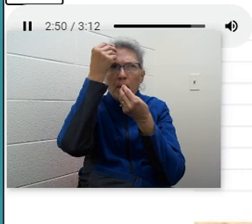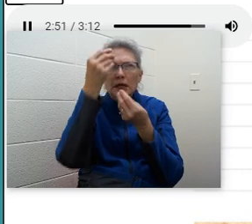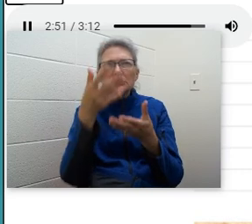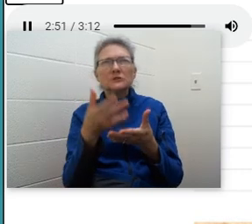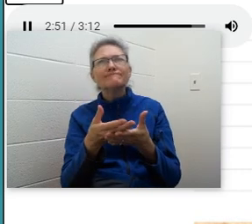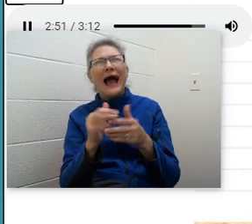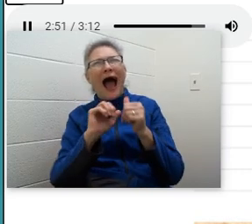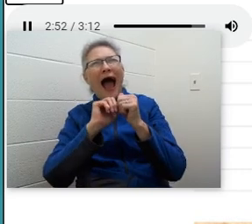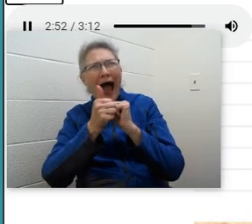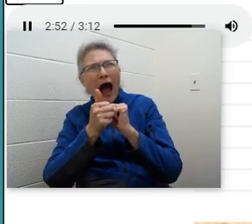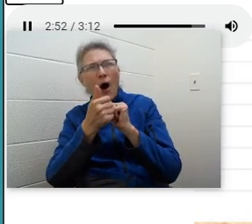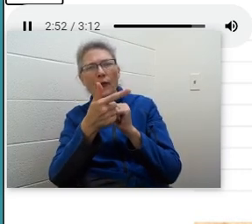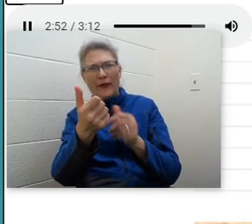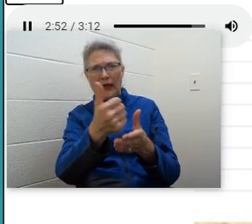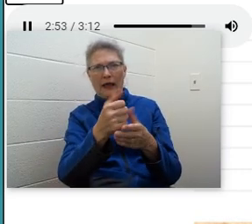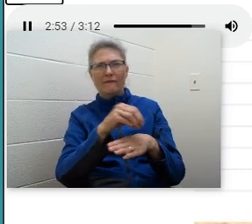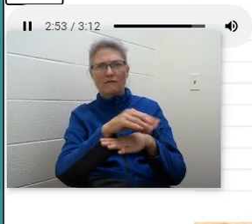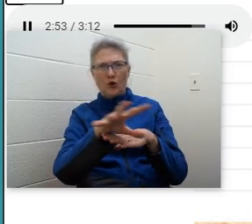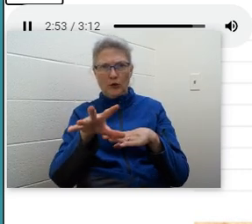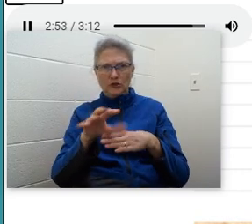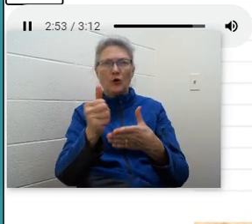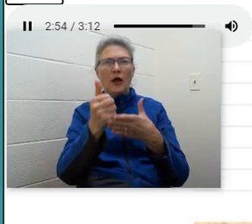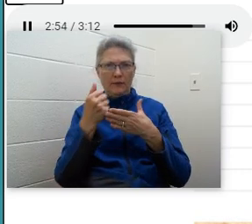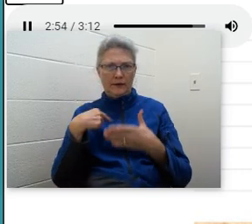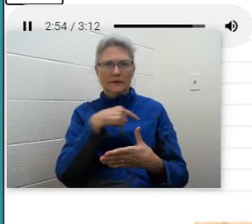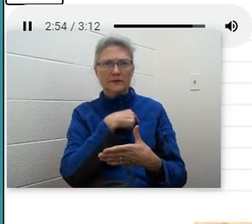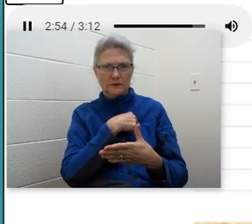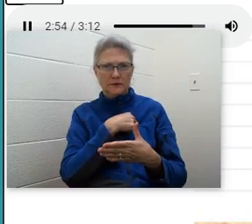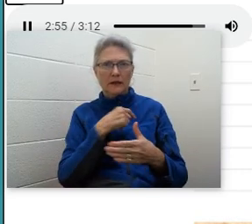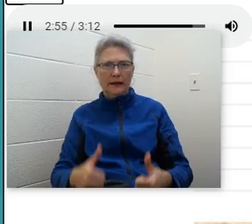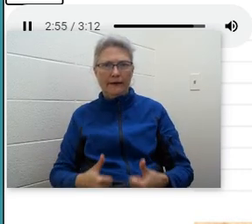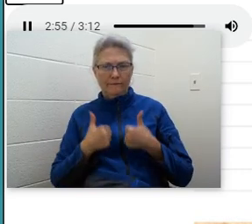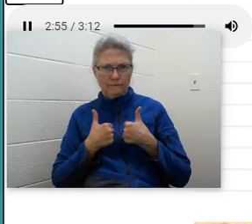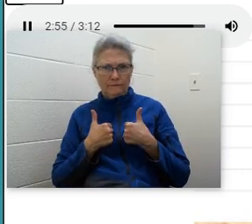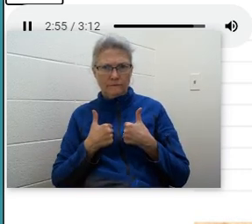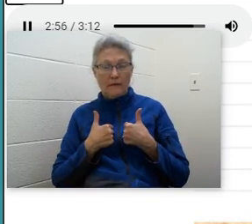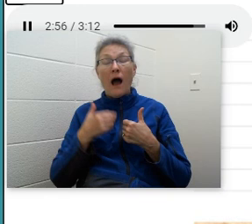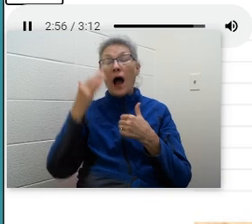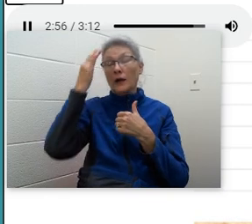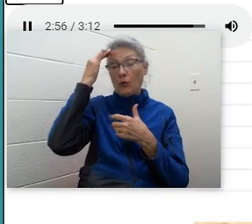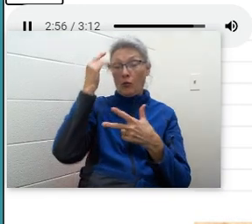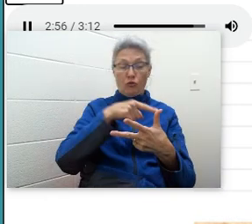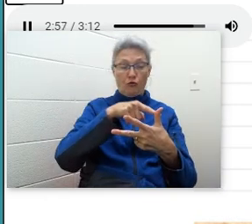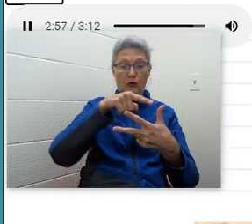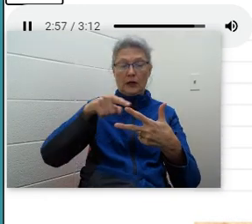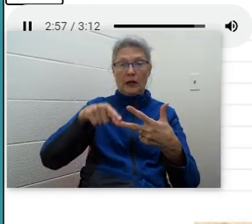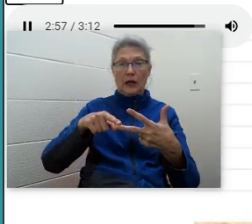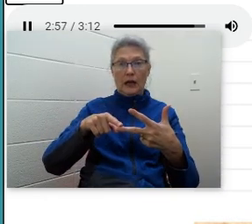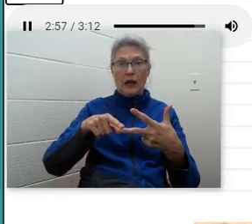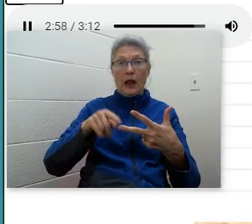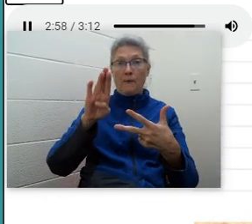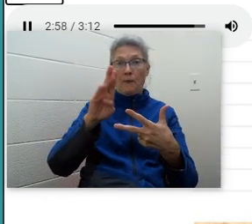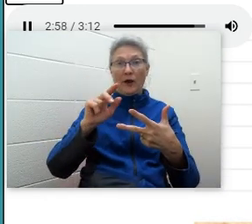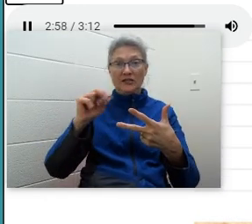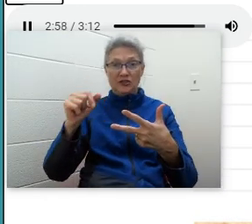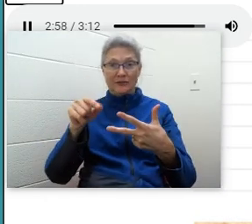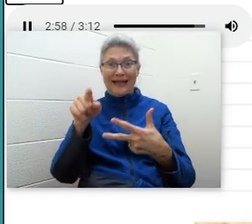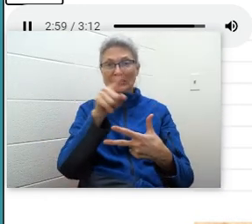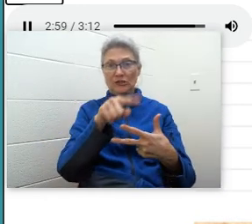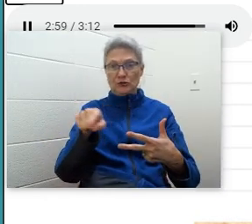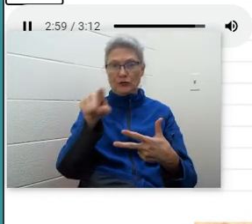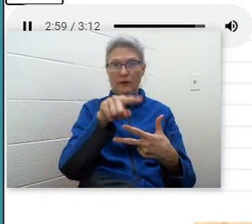about how they're influencing the way I live. I do know that there's 3 different branches, and I circled them at the